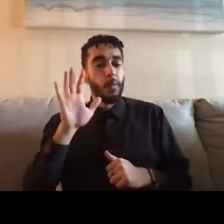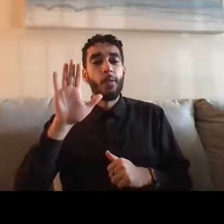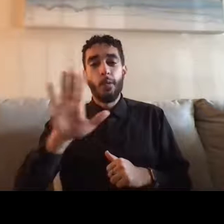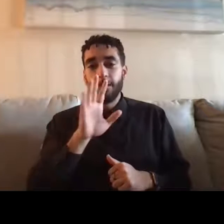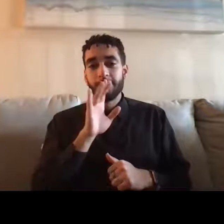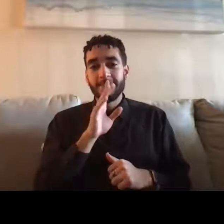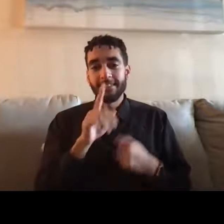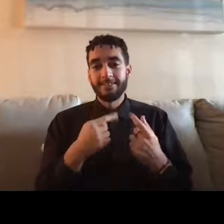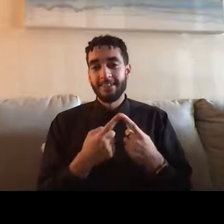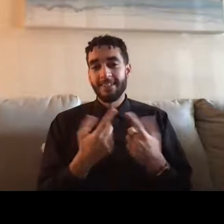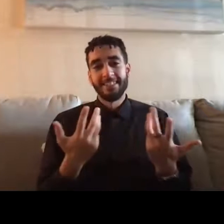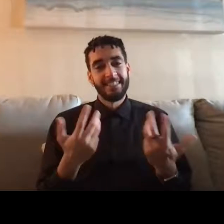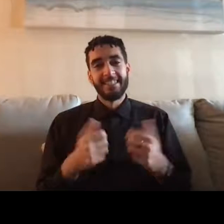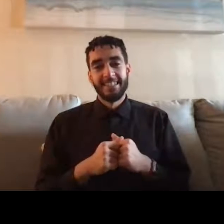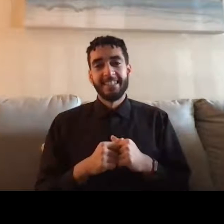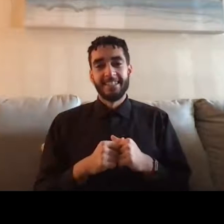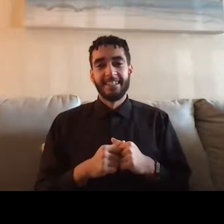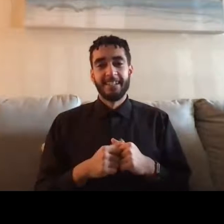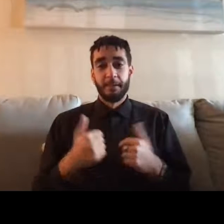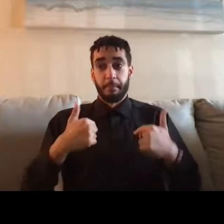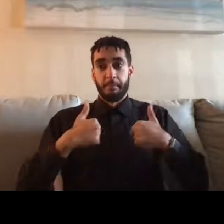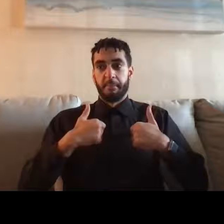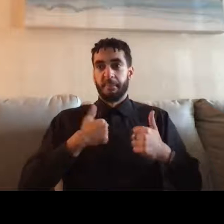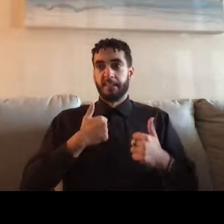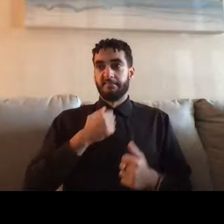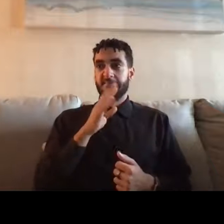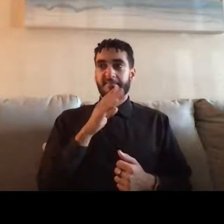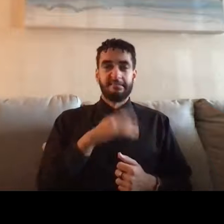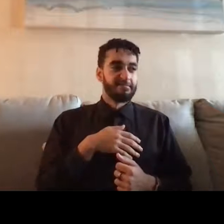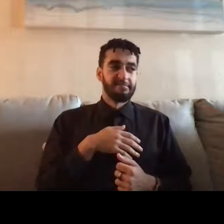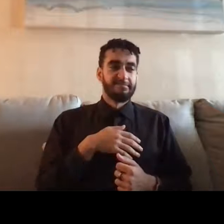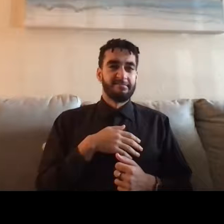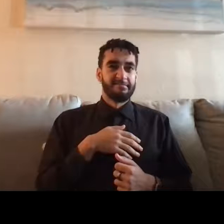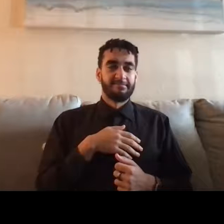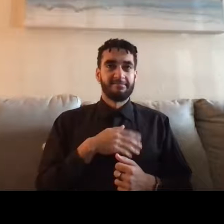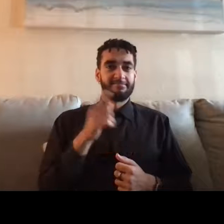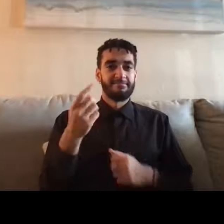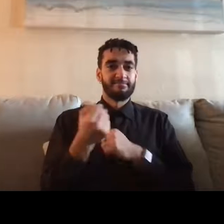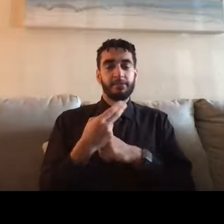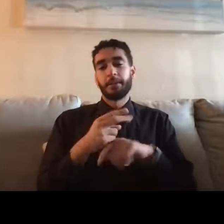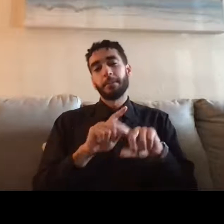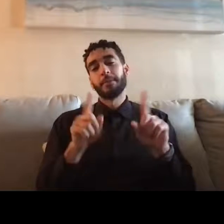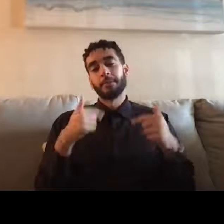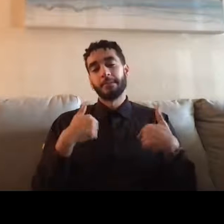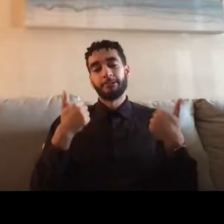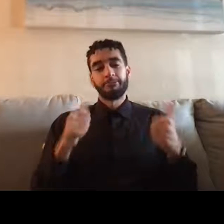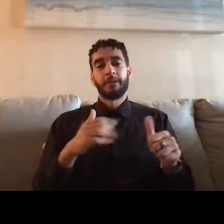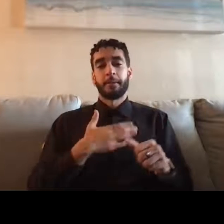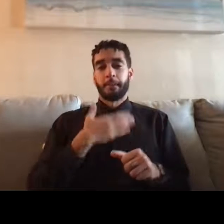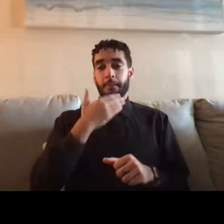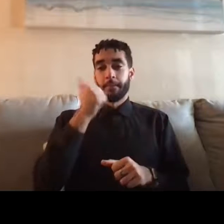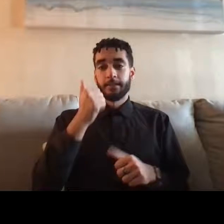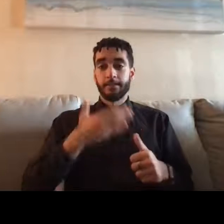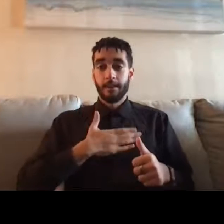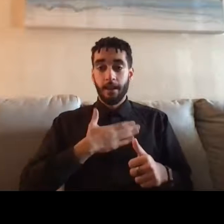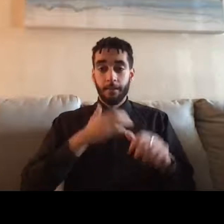talking about in the conversation today than to hear a few words from me, but I'm going to try to do my best and happy to take a couple